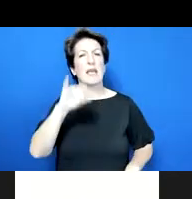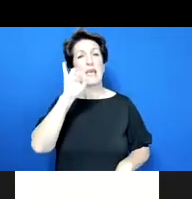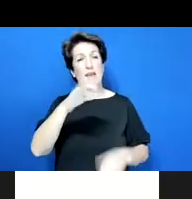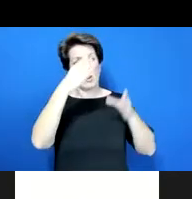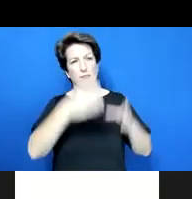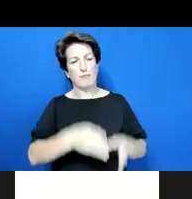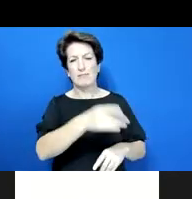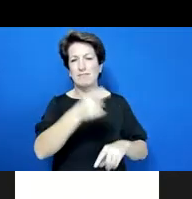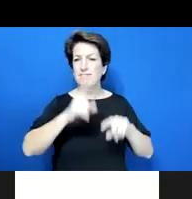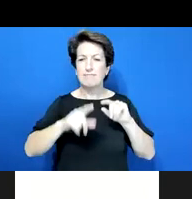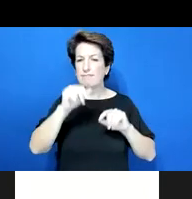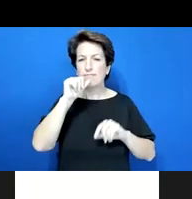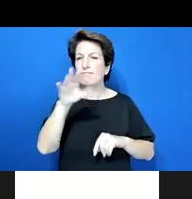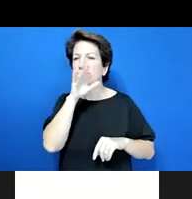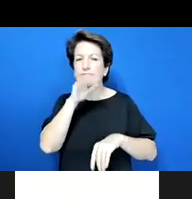speak English?